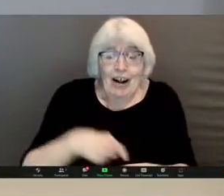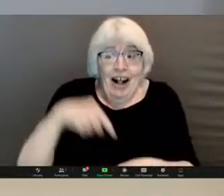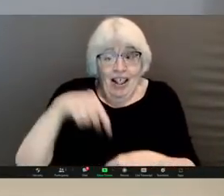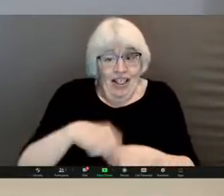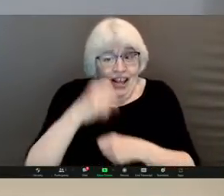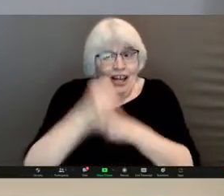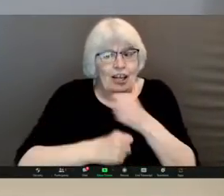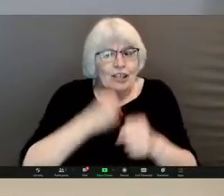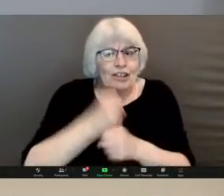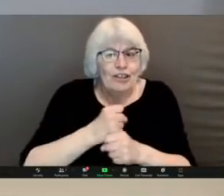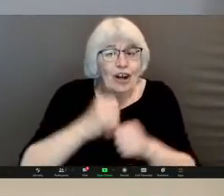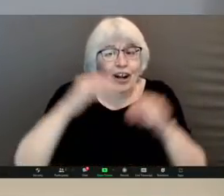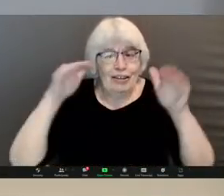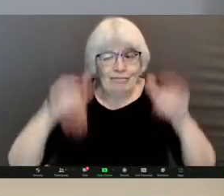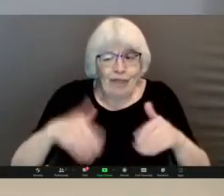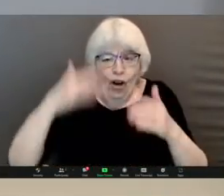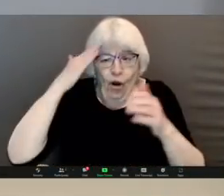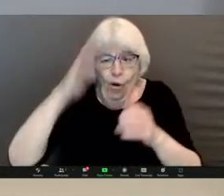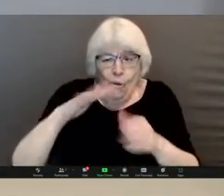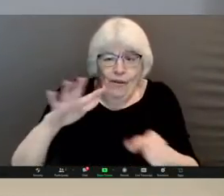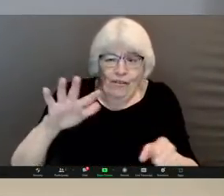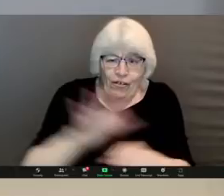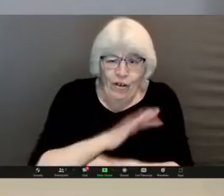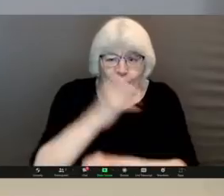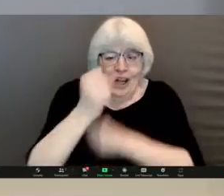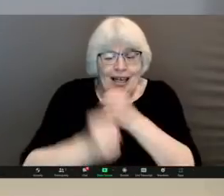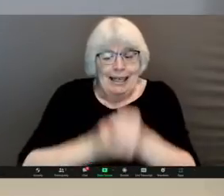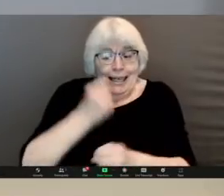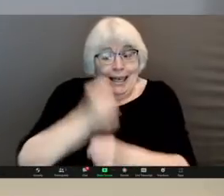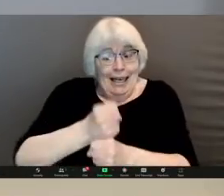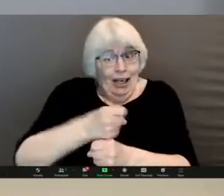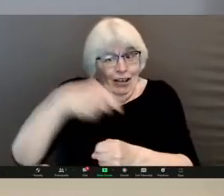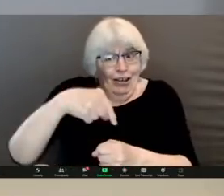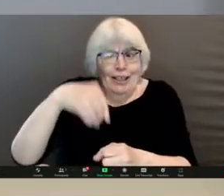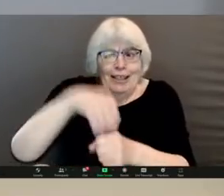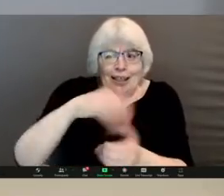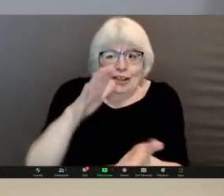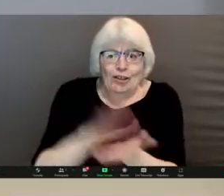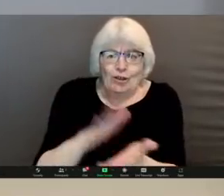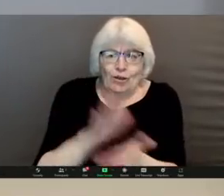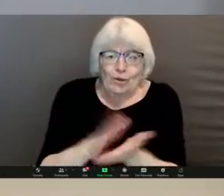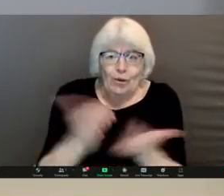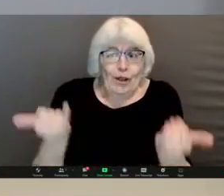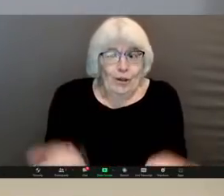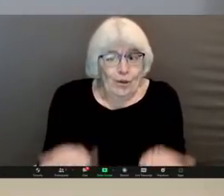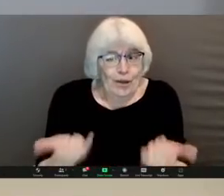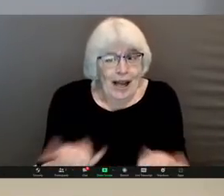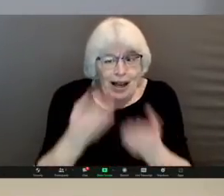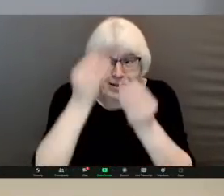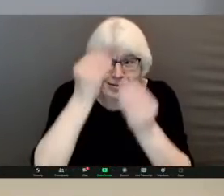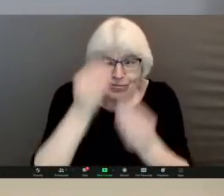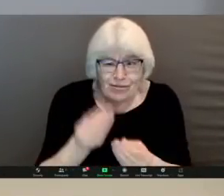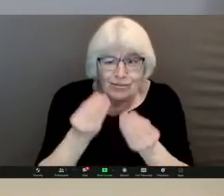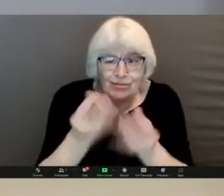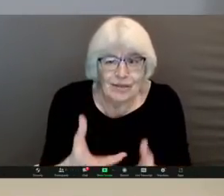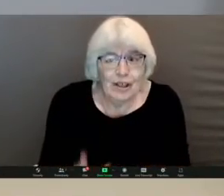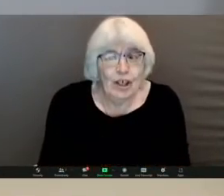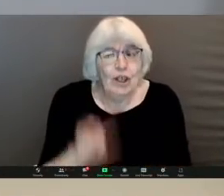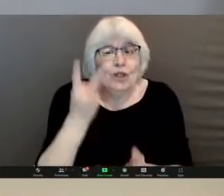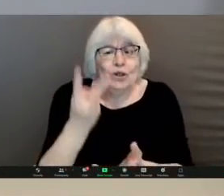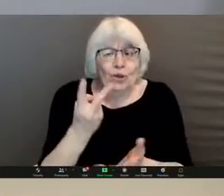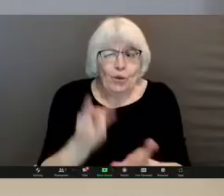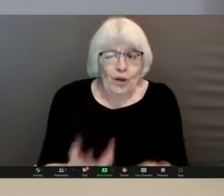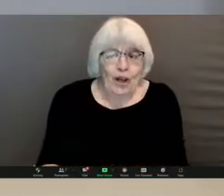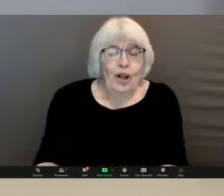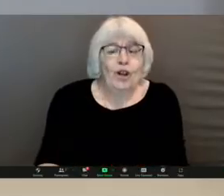Today, there are 2 new cases of COVID-19 to report in PEI. Both individuals are in their 20s. These individuals